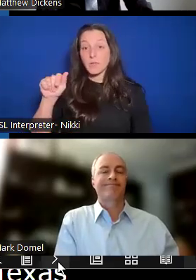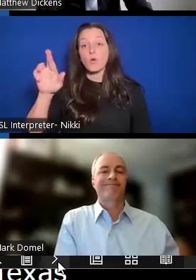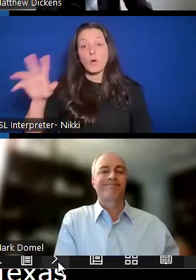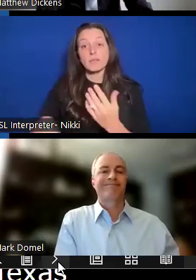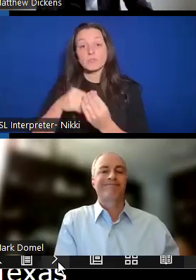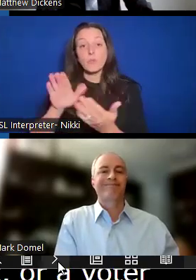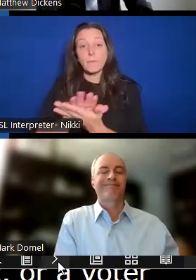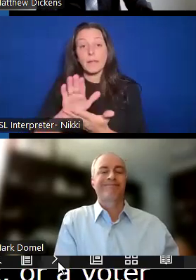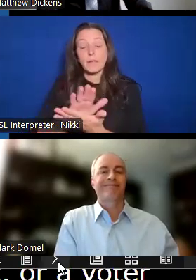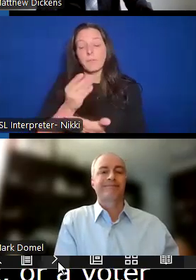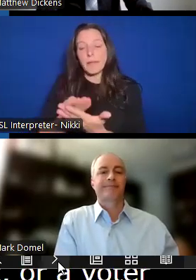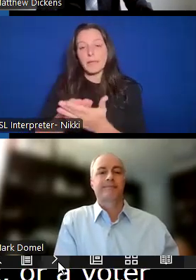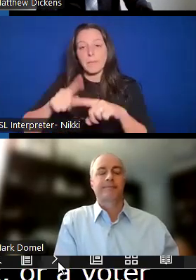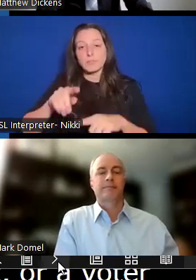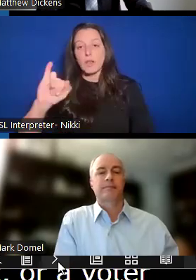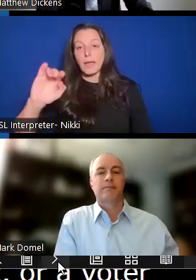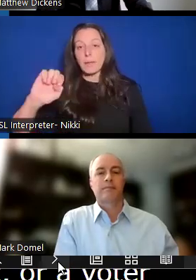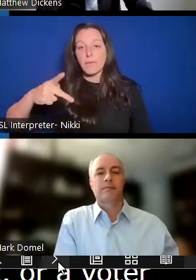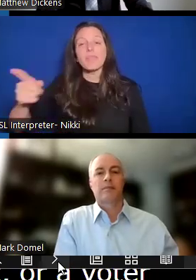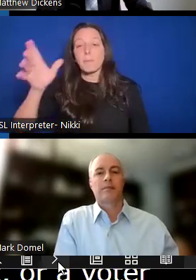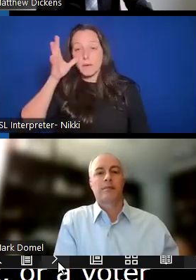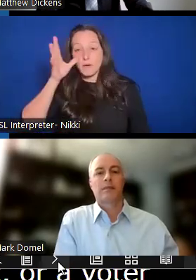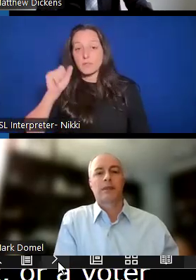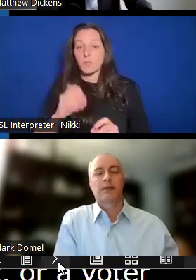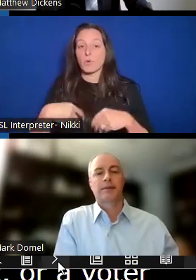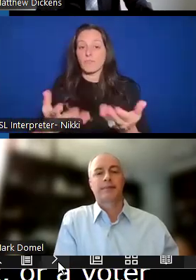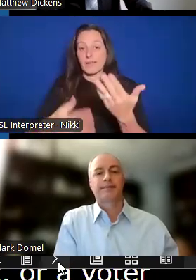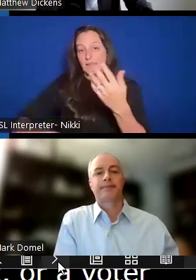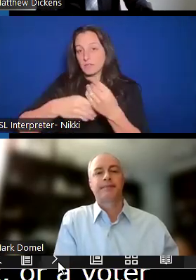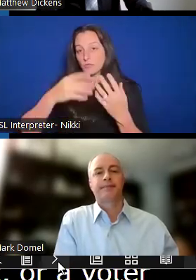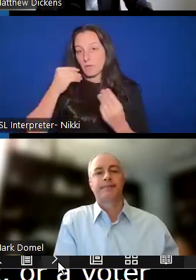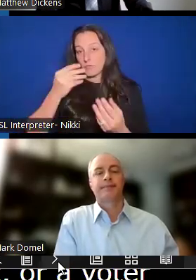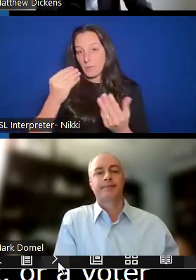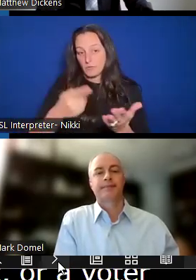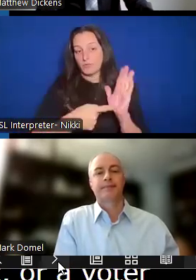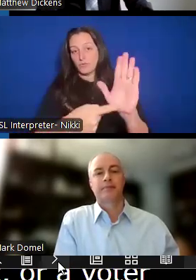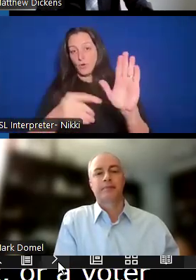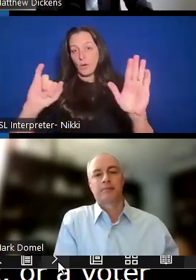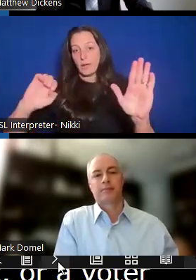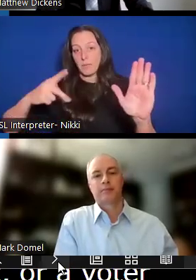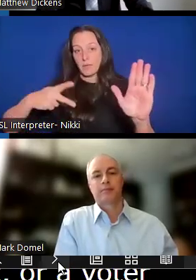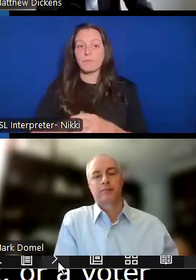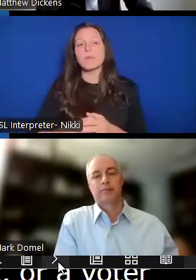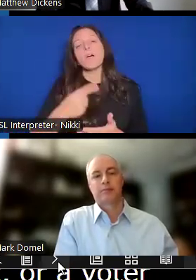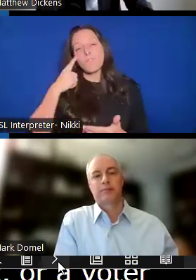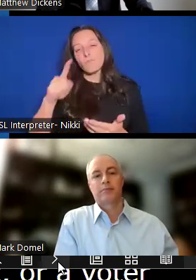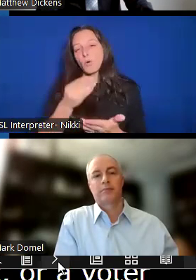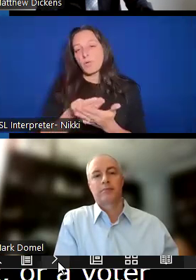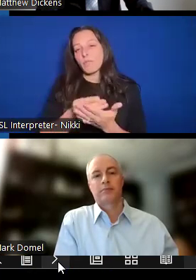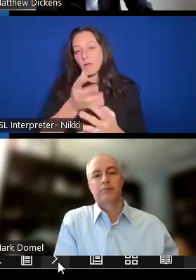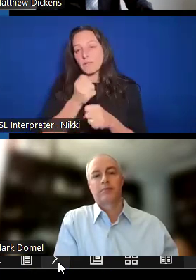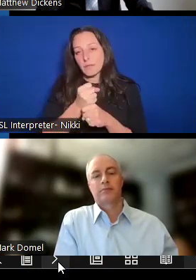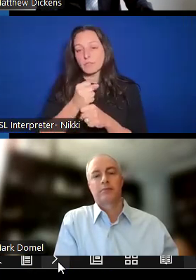an IEP, parents will provide this additional information for funding purposes. So to receive up